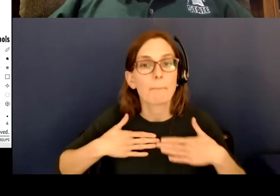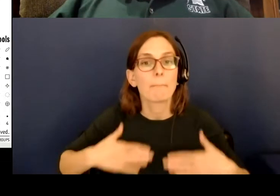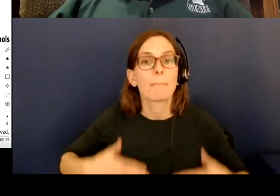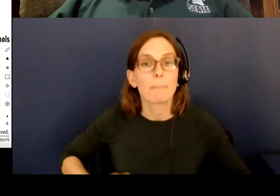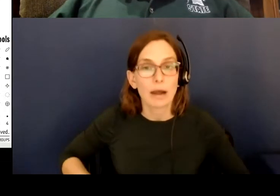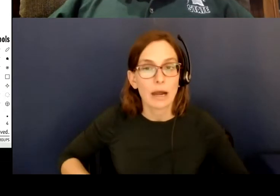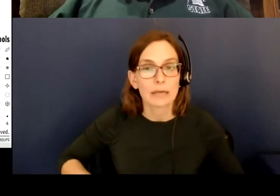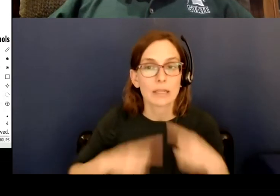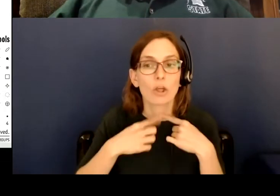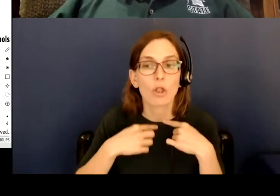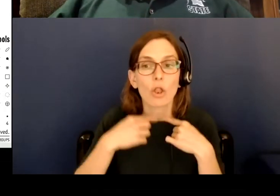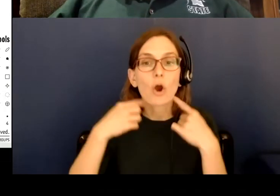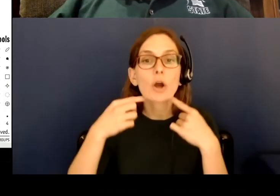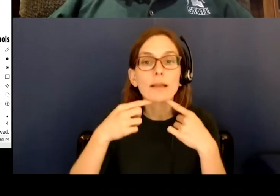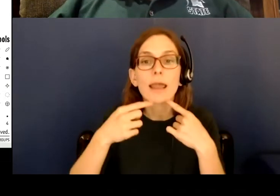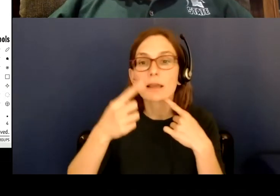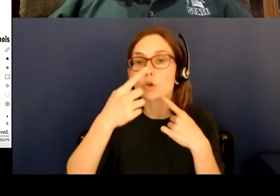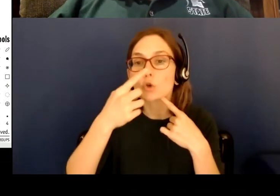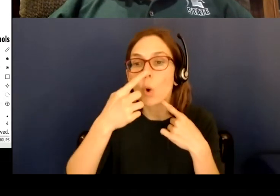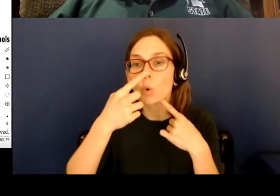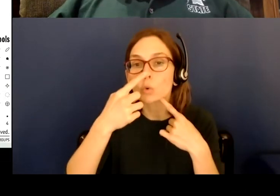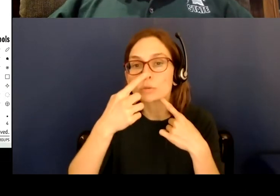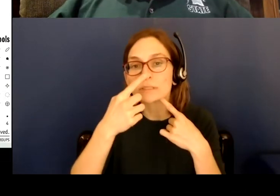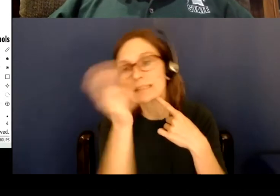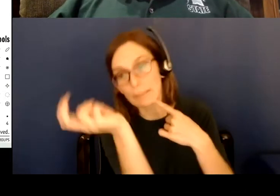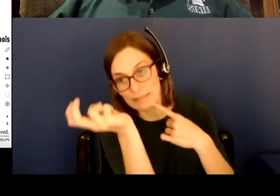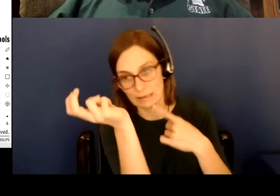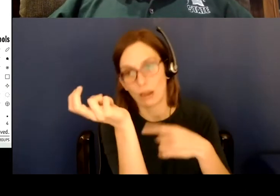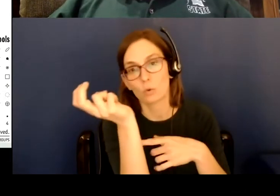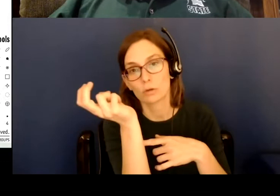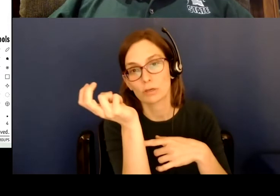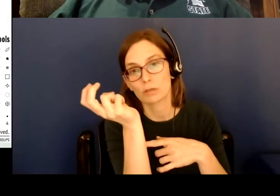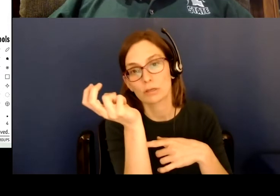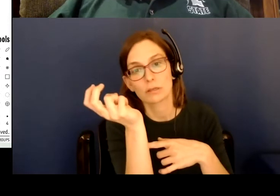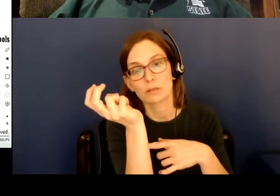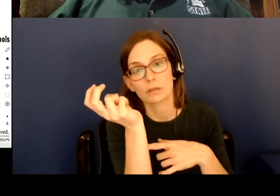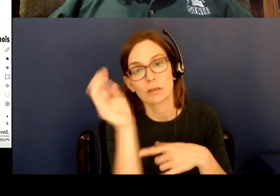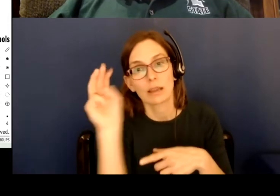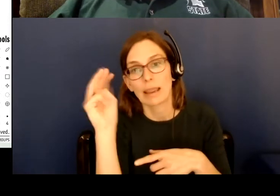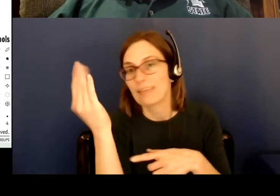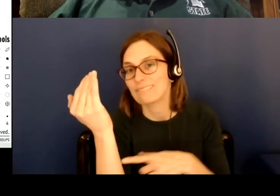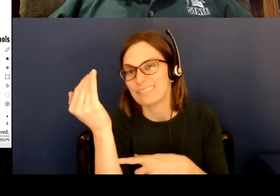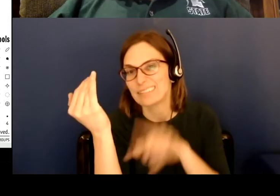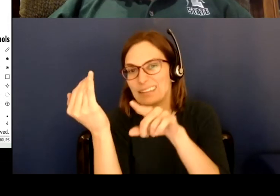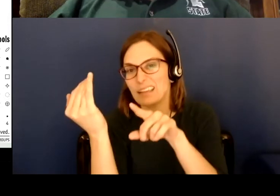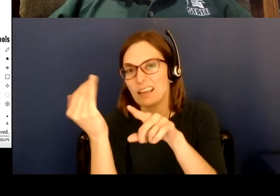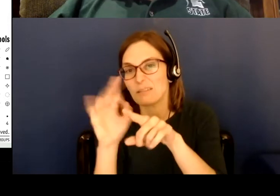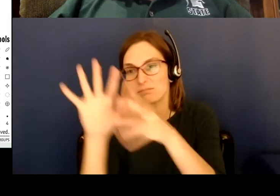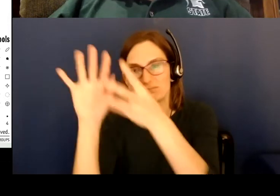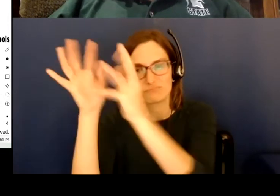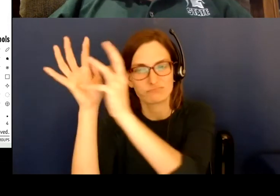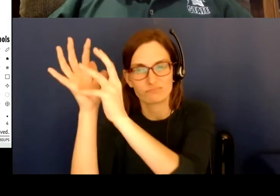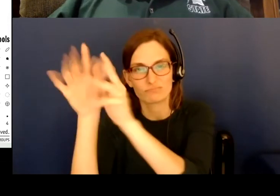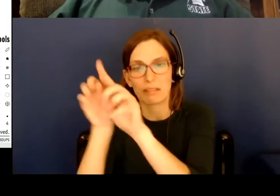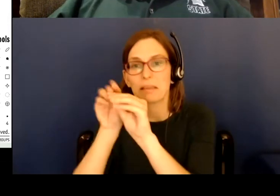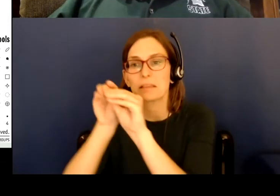neck, and here's the nose of the horse. The horse is upside down, and even, I won't talk about M15, a little cloudy thing like the breath of